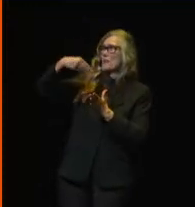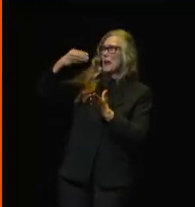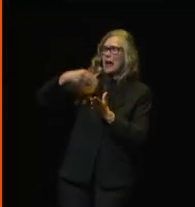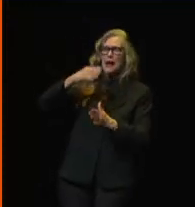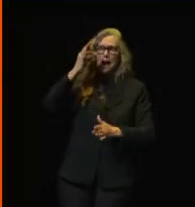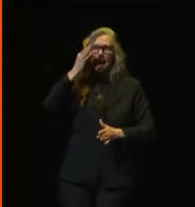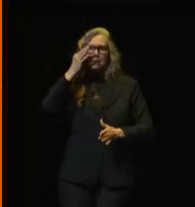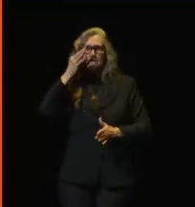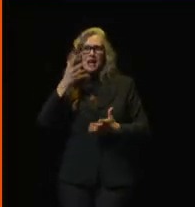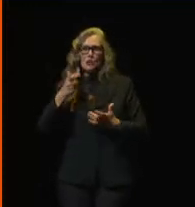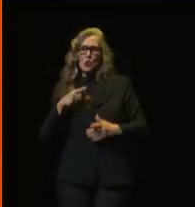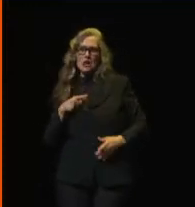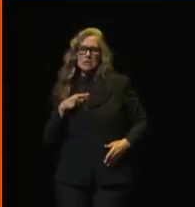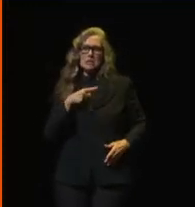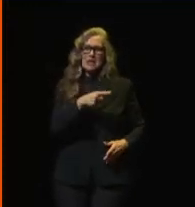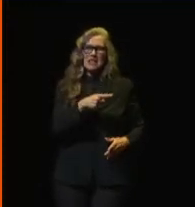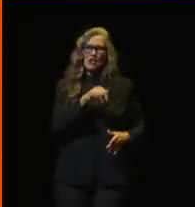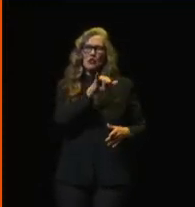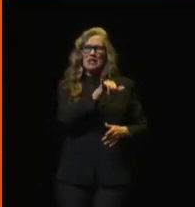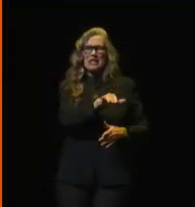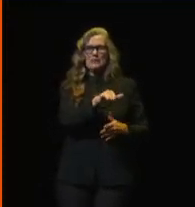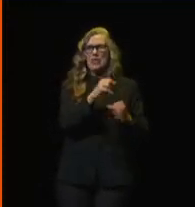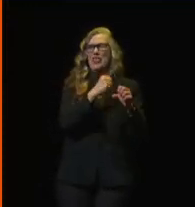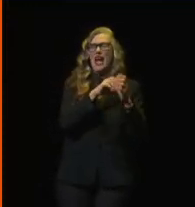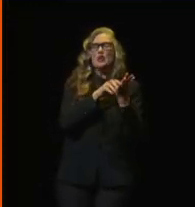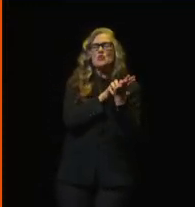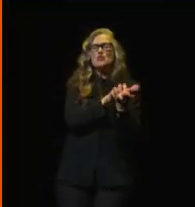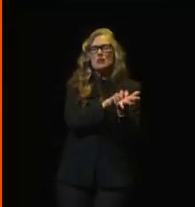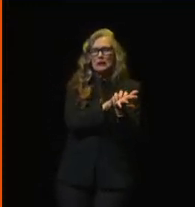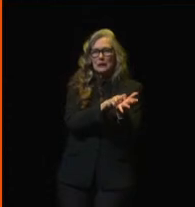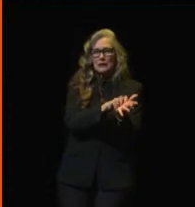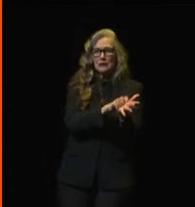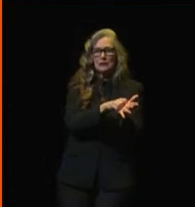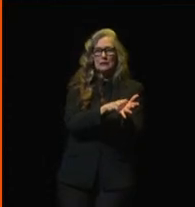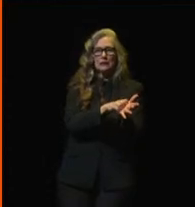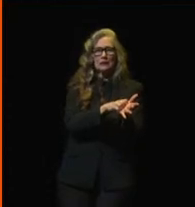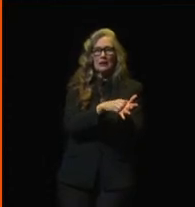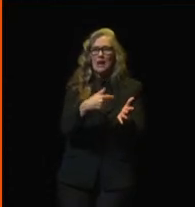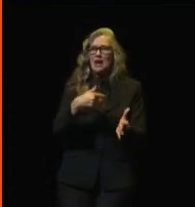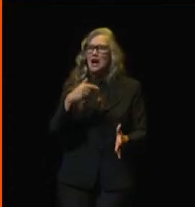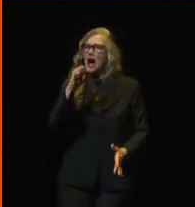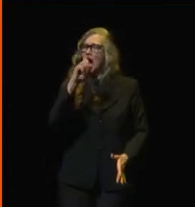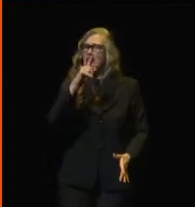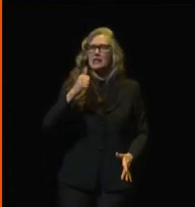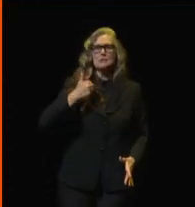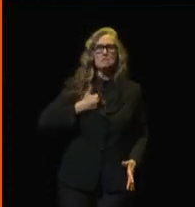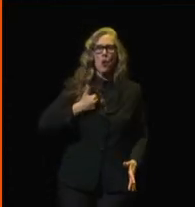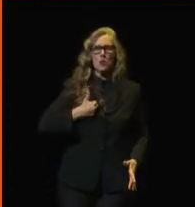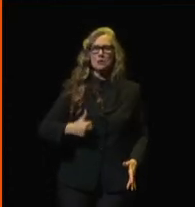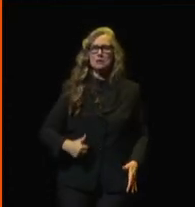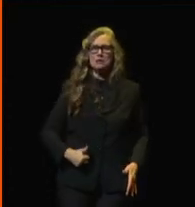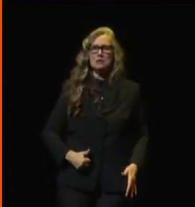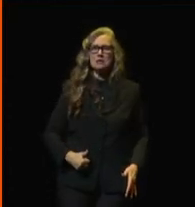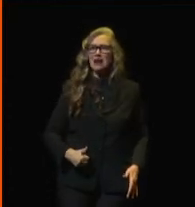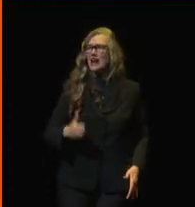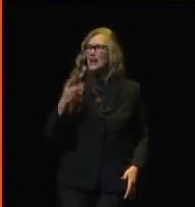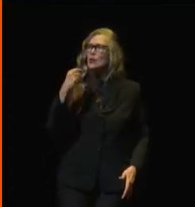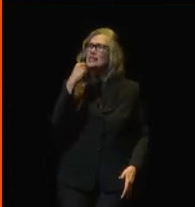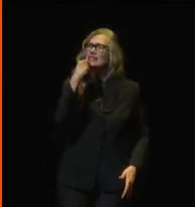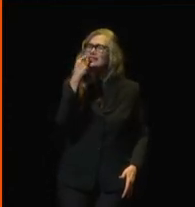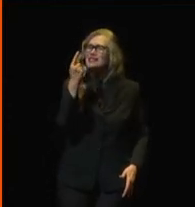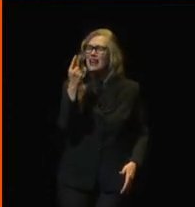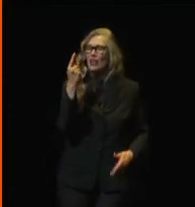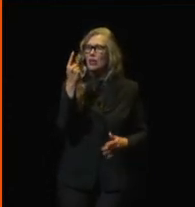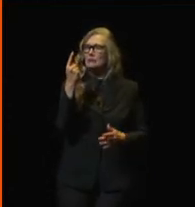was bold. He believed he could help influence those policies to tilt them just a little